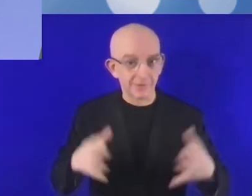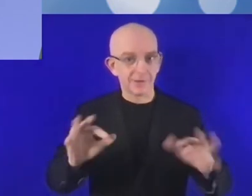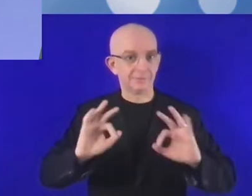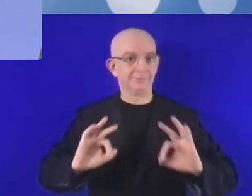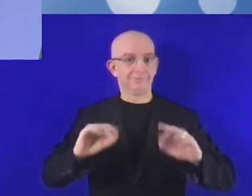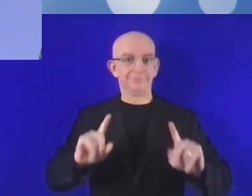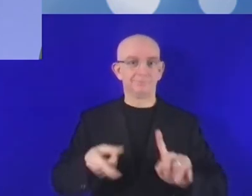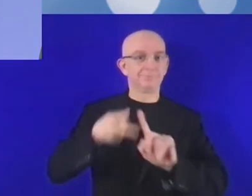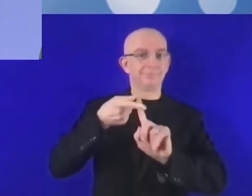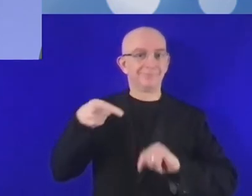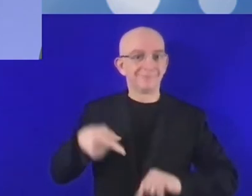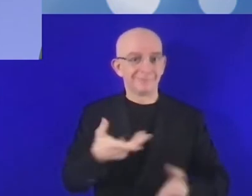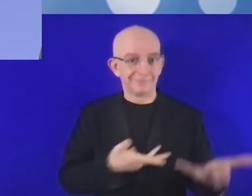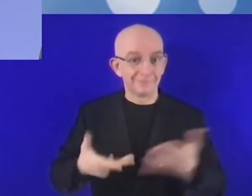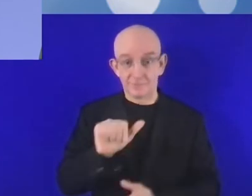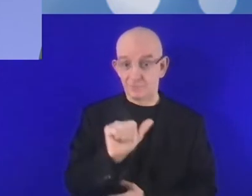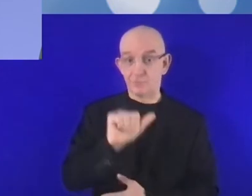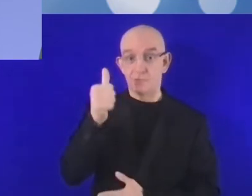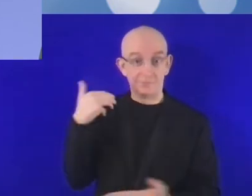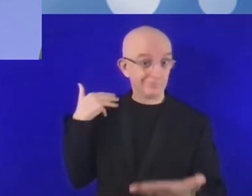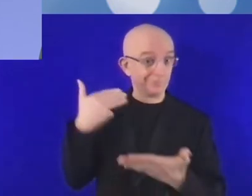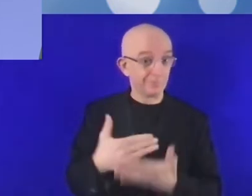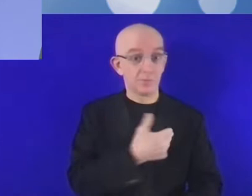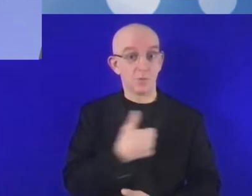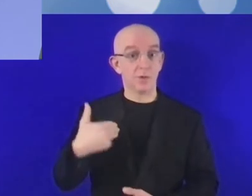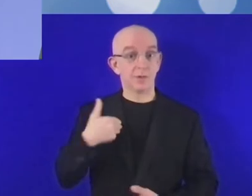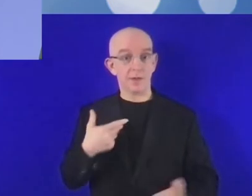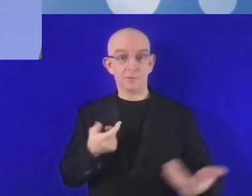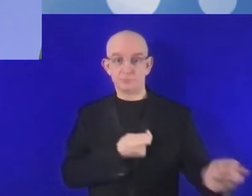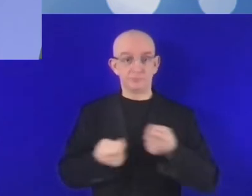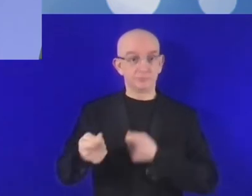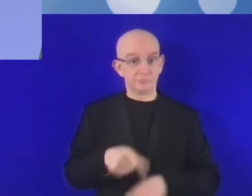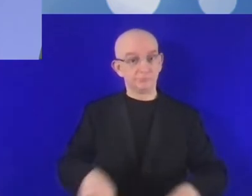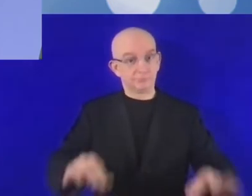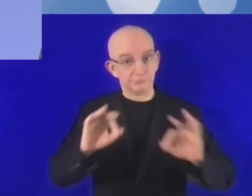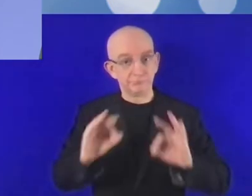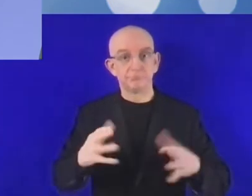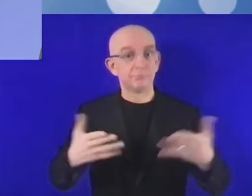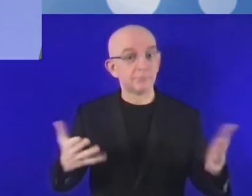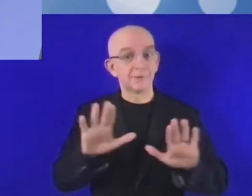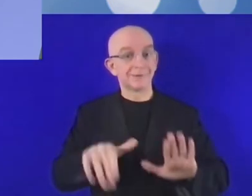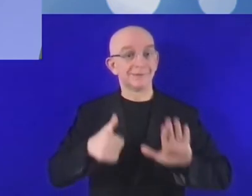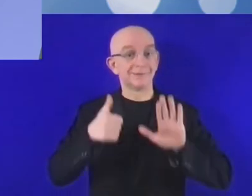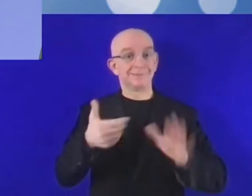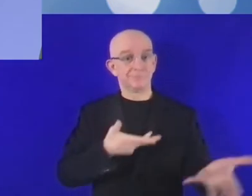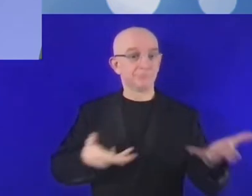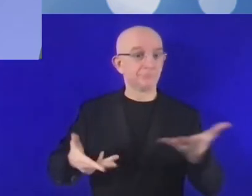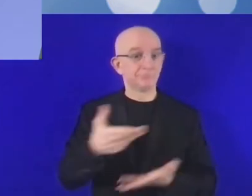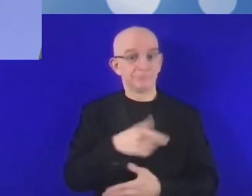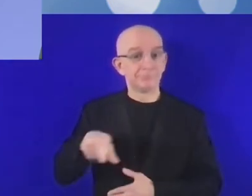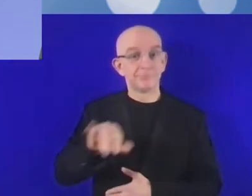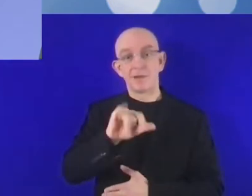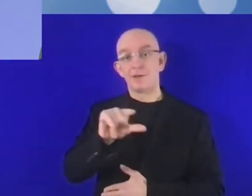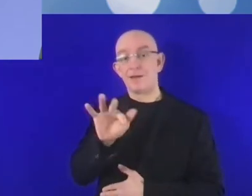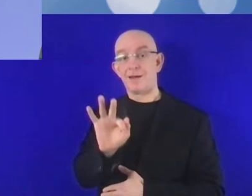leading decision makers in the field of digital transformation today you will hear directly from from them we are very